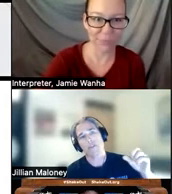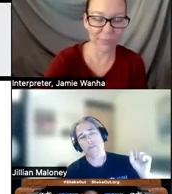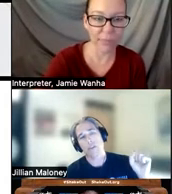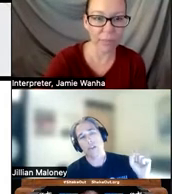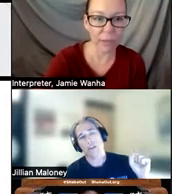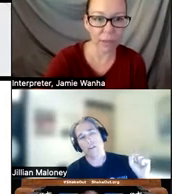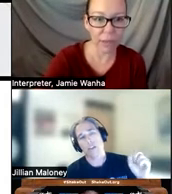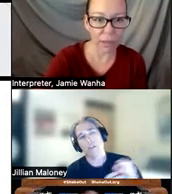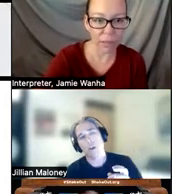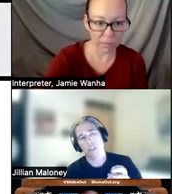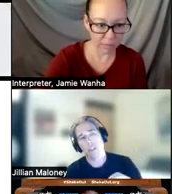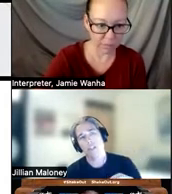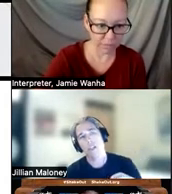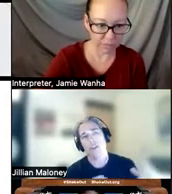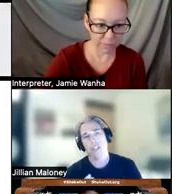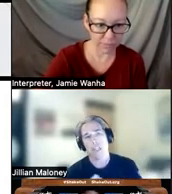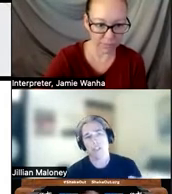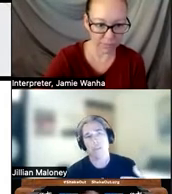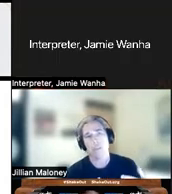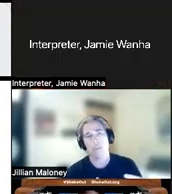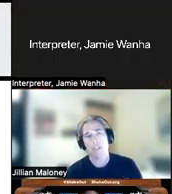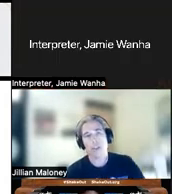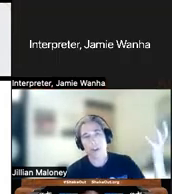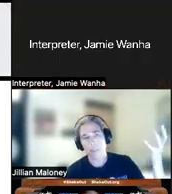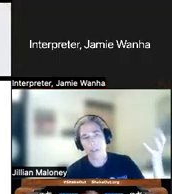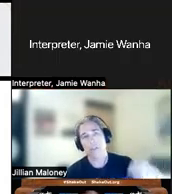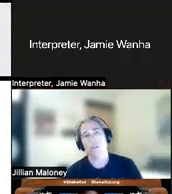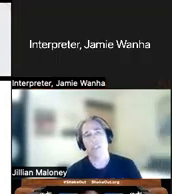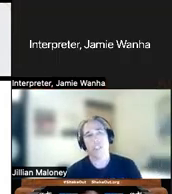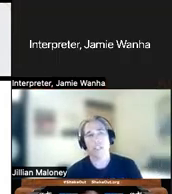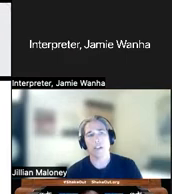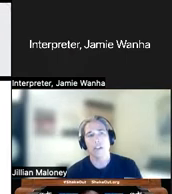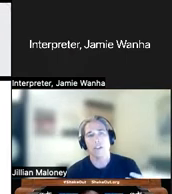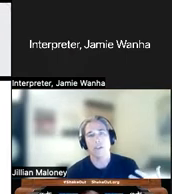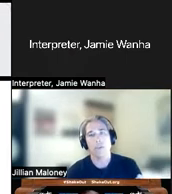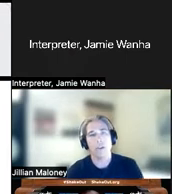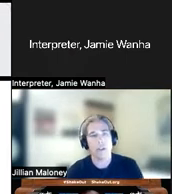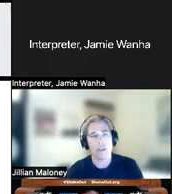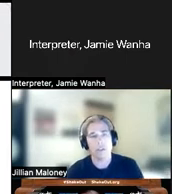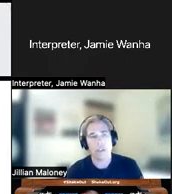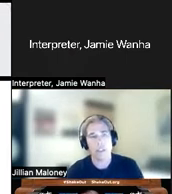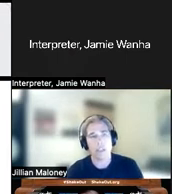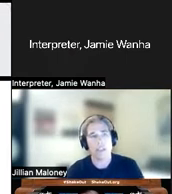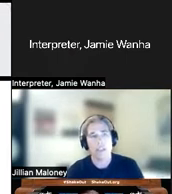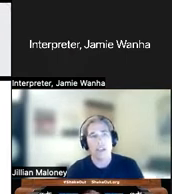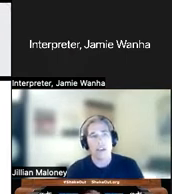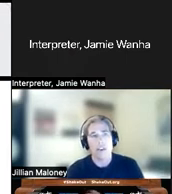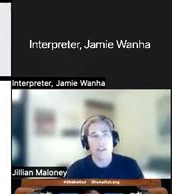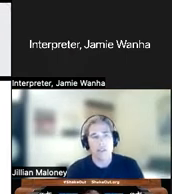zones of compression and transtension where there's either uplift or sinking. So if you hit